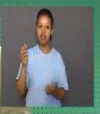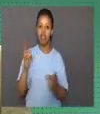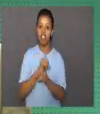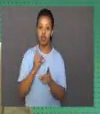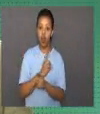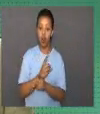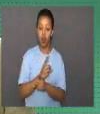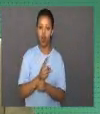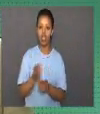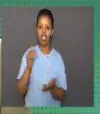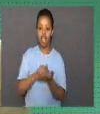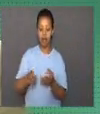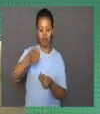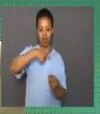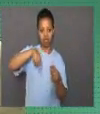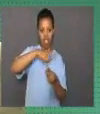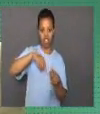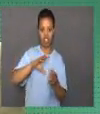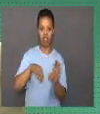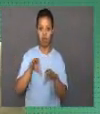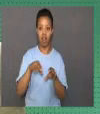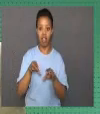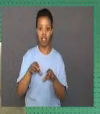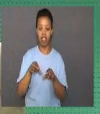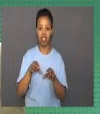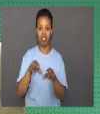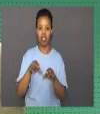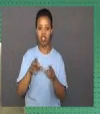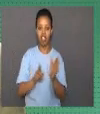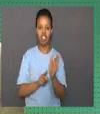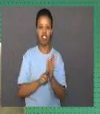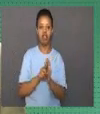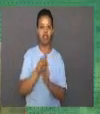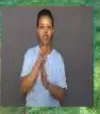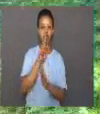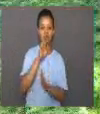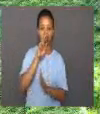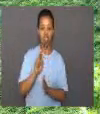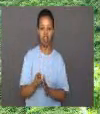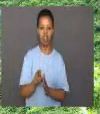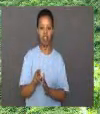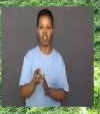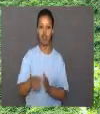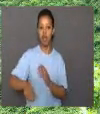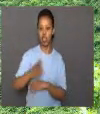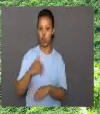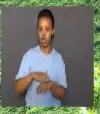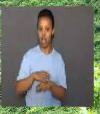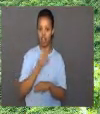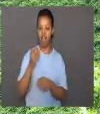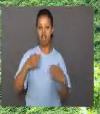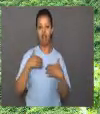Recycling in nature also enables successful birth and growth rates of young plants